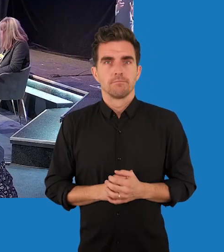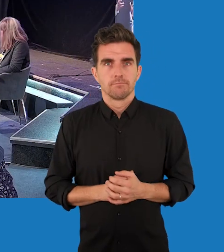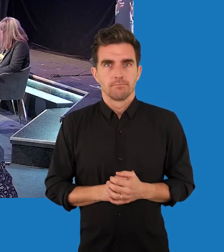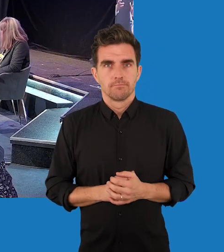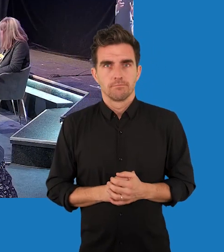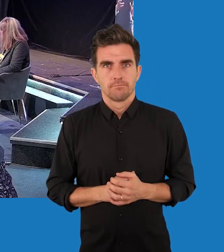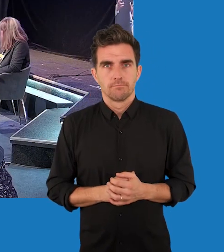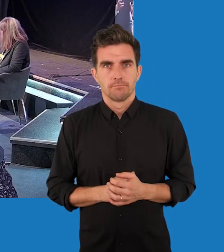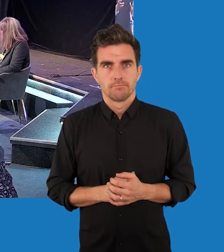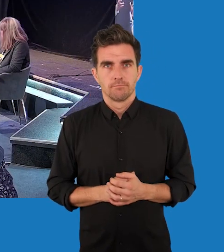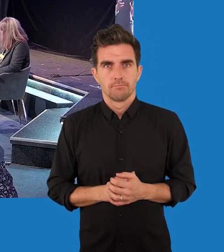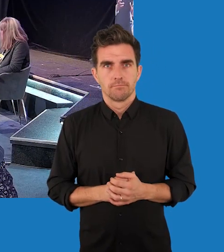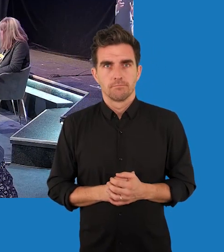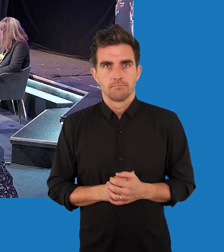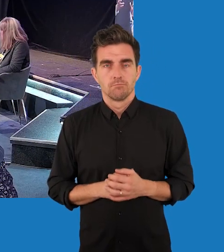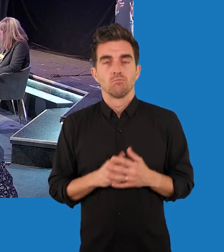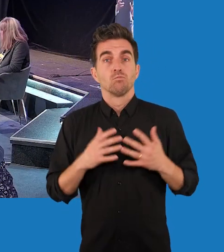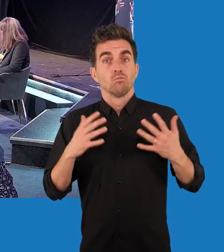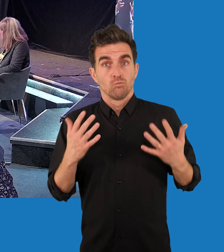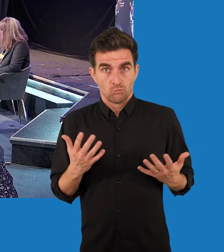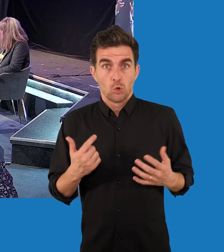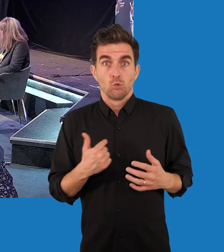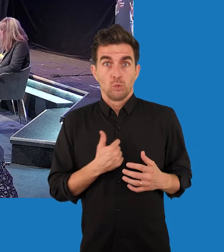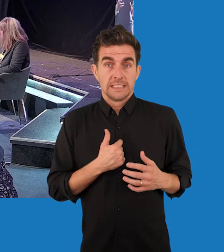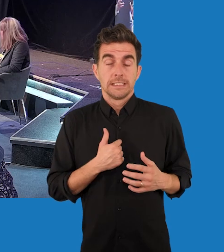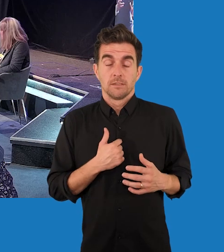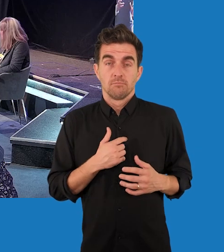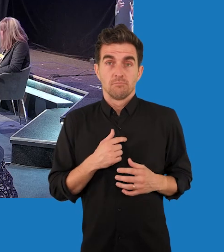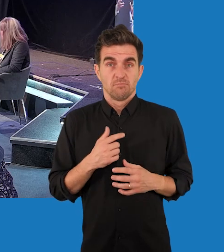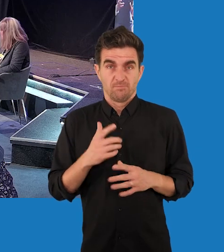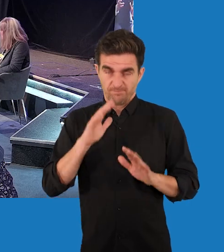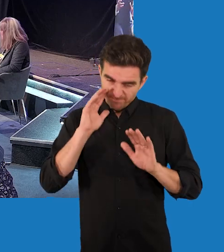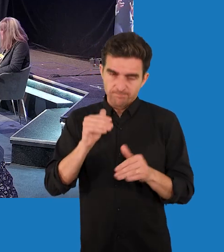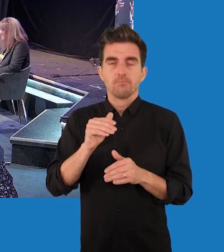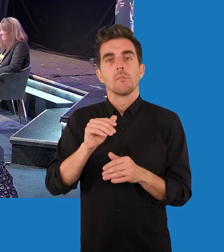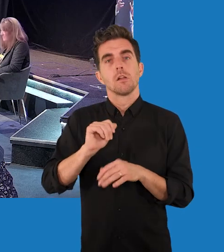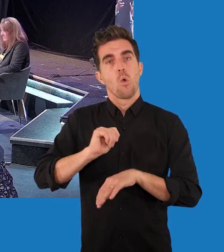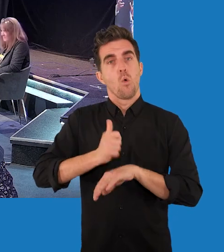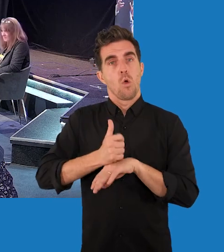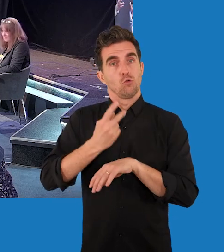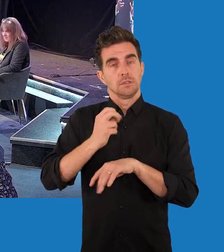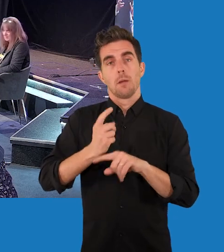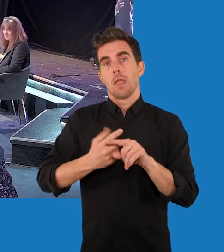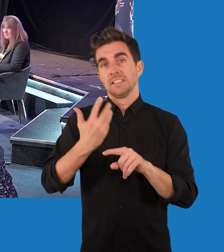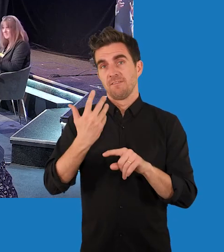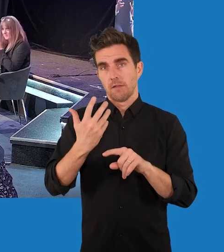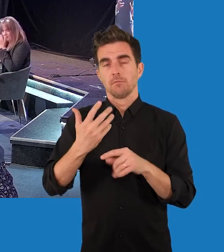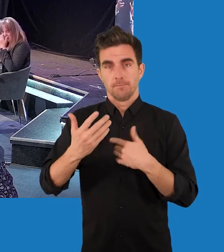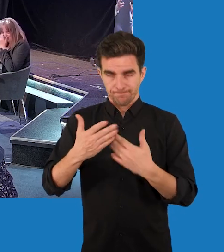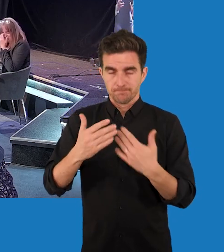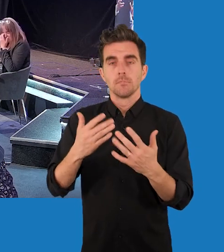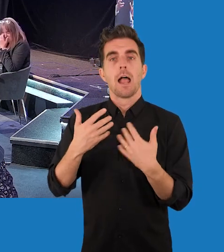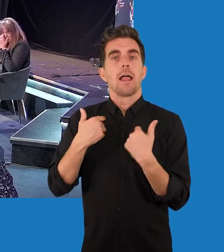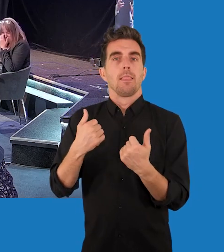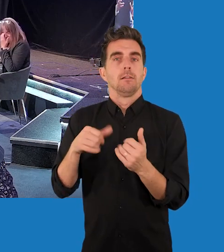our councillors and our local stakeholders. Just to reiterate, though, we are absolutely about the core 20+5